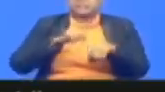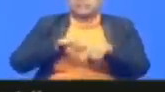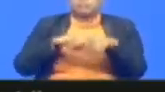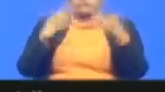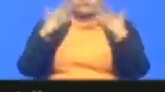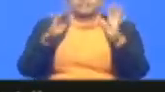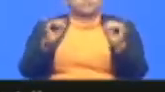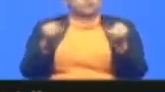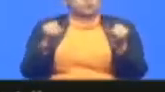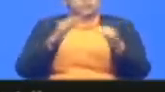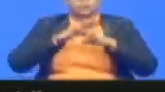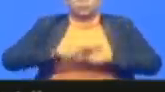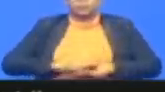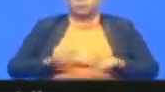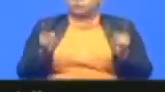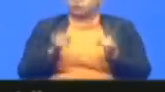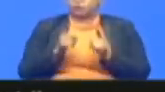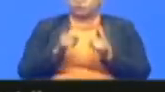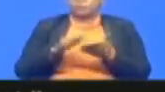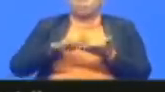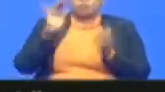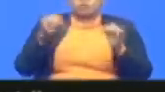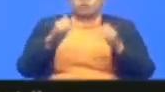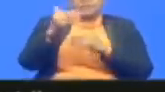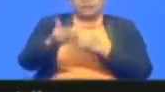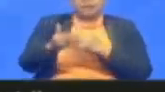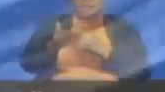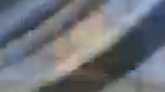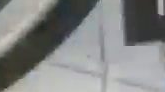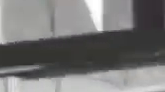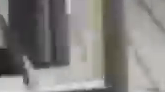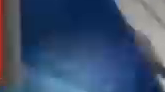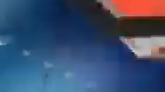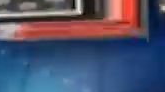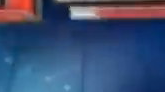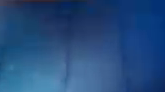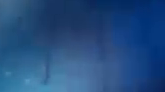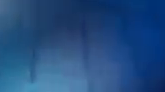Time for a breather on NTV tonight. Stay with us. There's more.